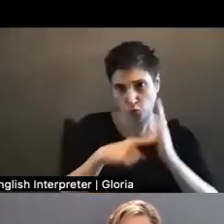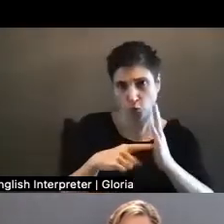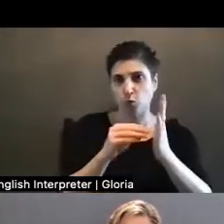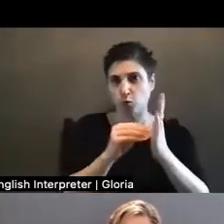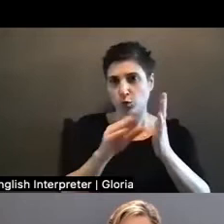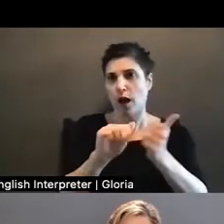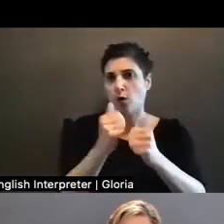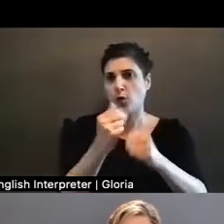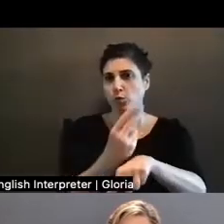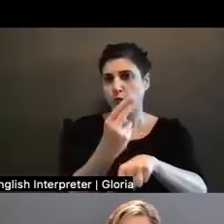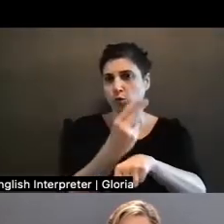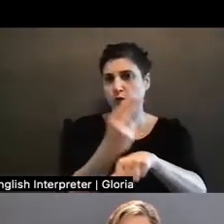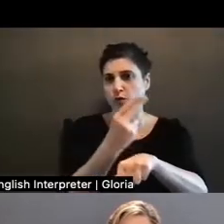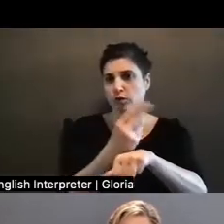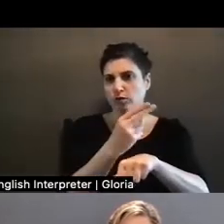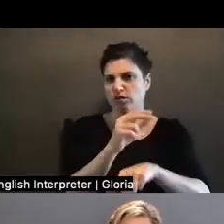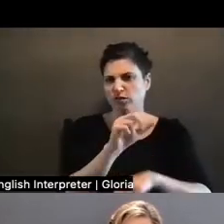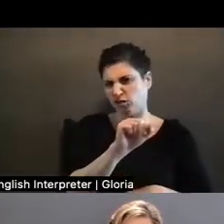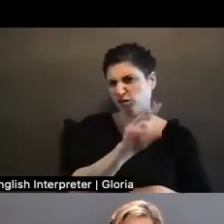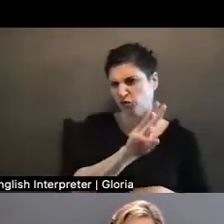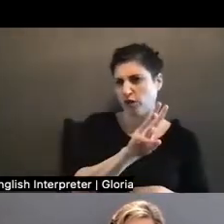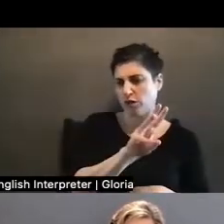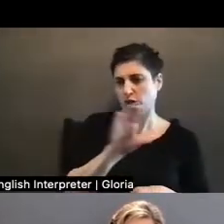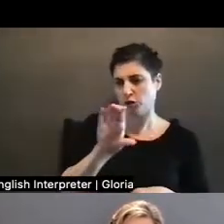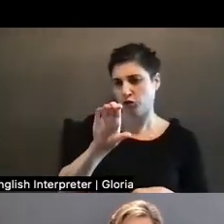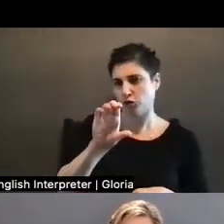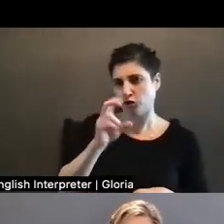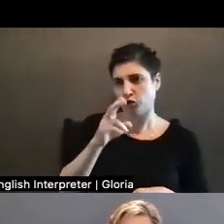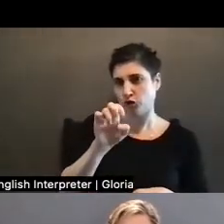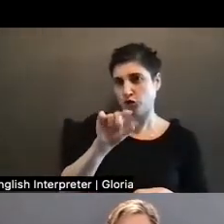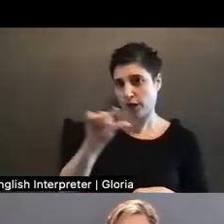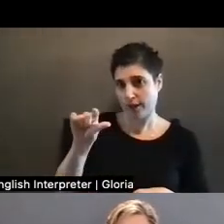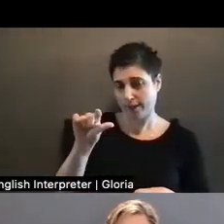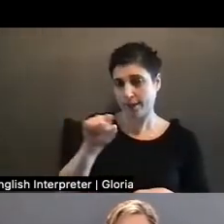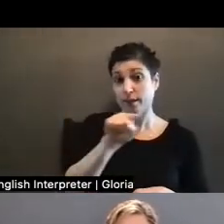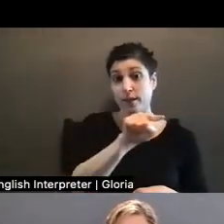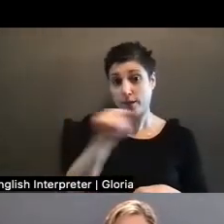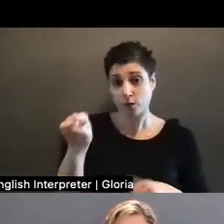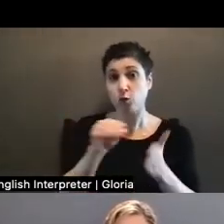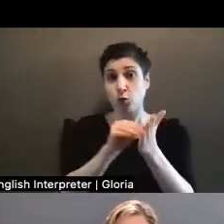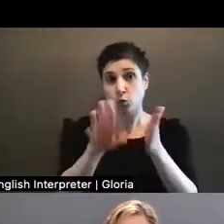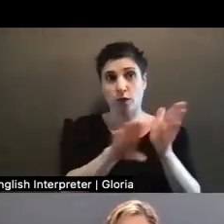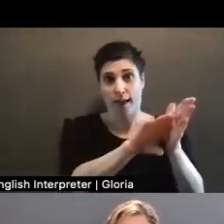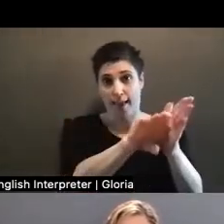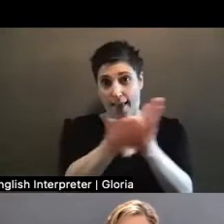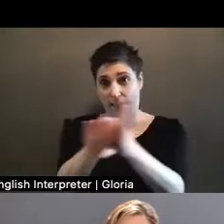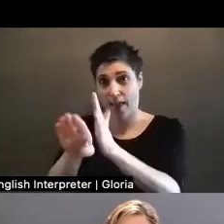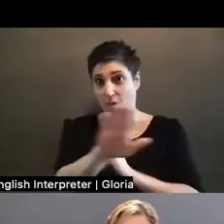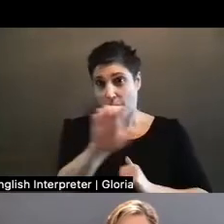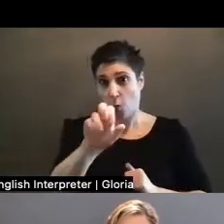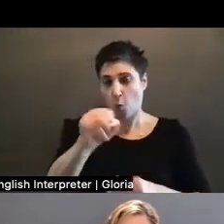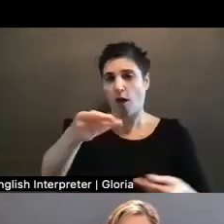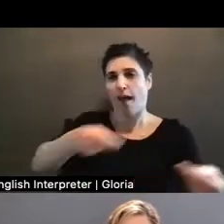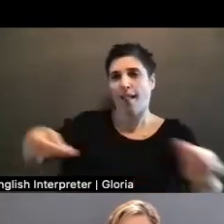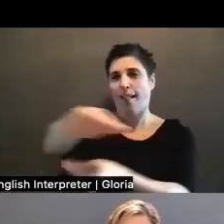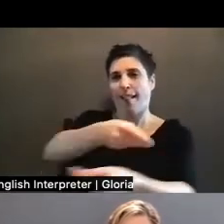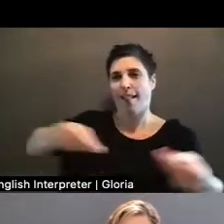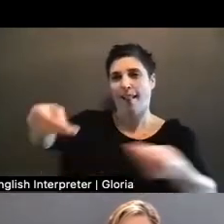learner created their own set of flashcards, and then they shared them amongst themselves and used those throughout the semester as well.